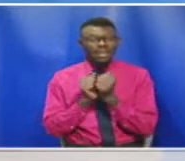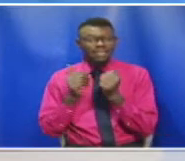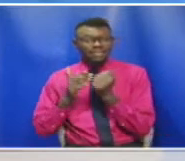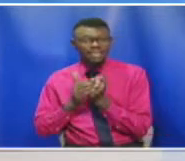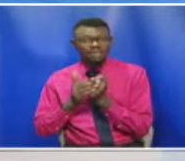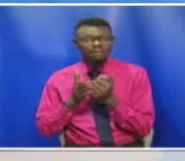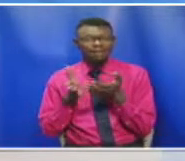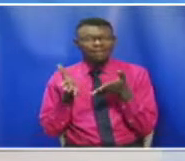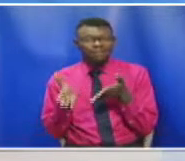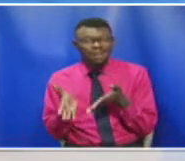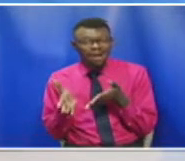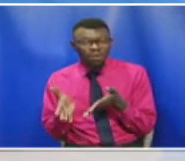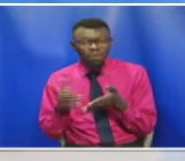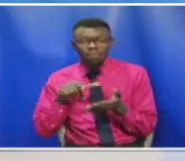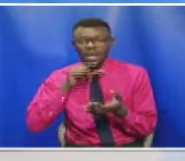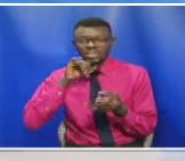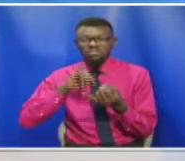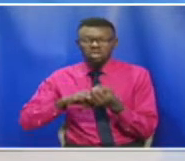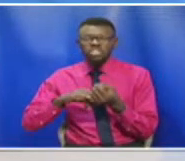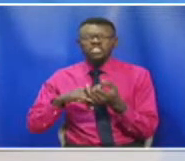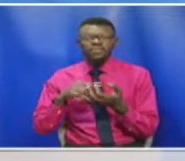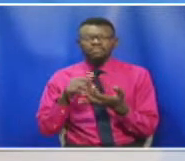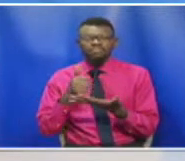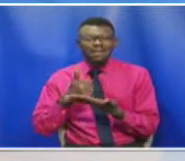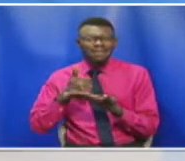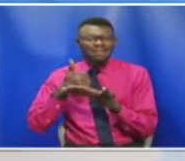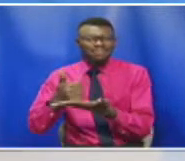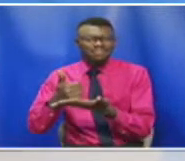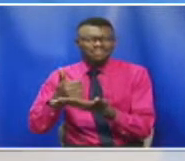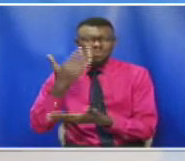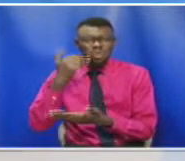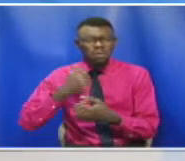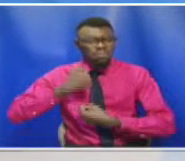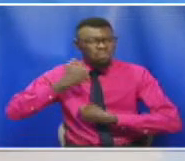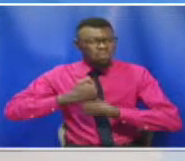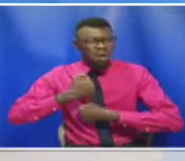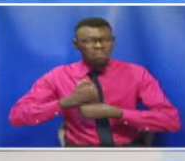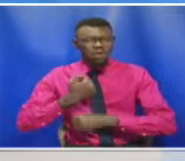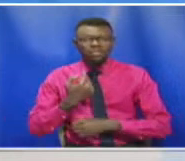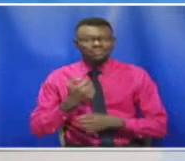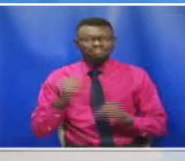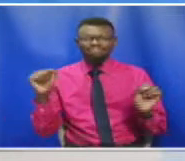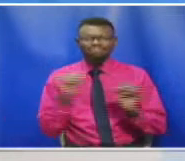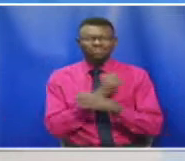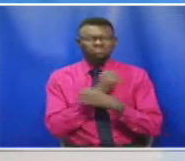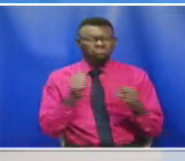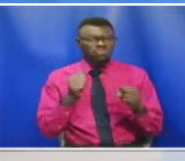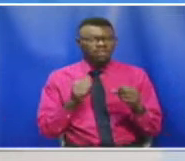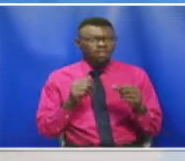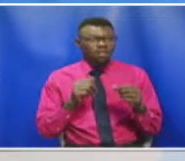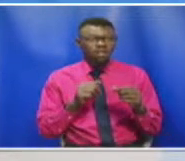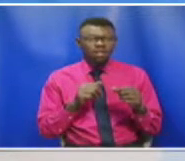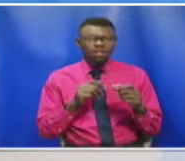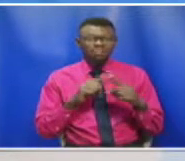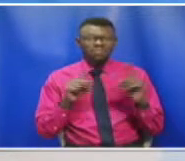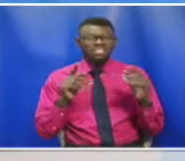entirely depends on her husband as she cannot carry out any chores on her own. Though her tormentor was jailed